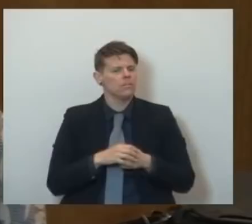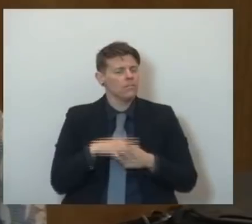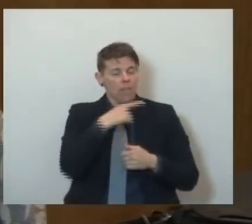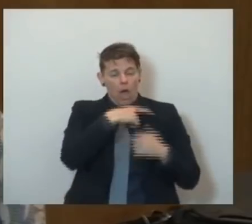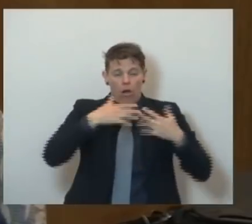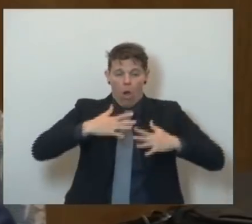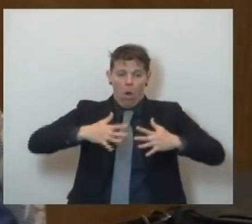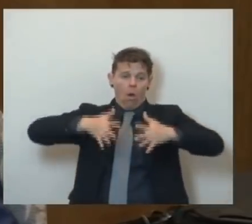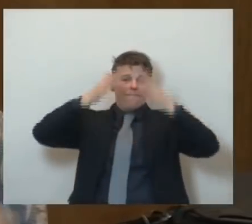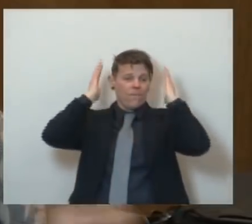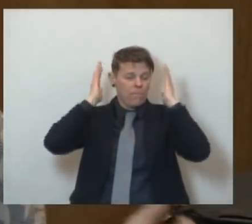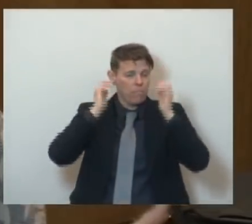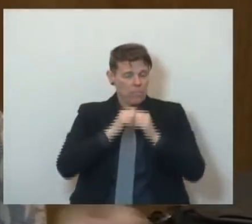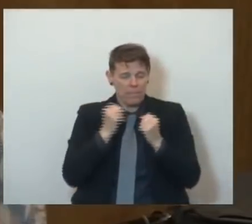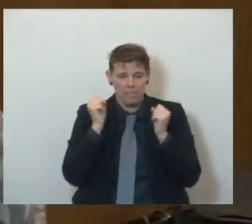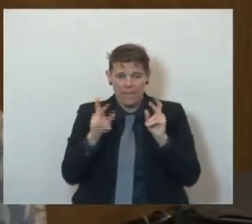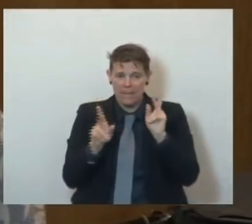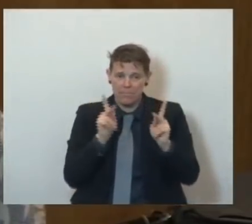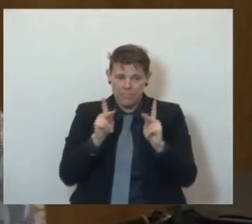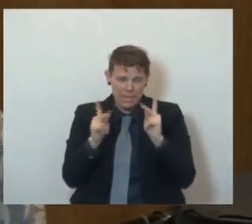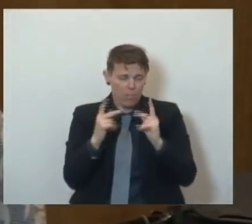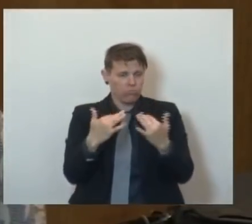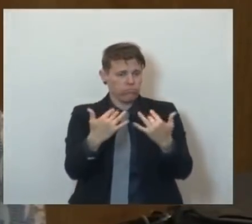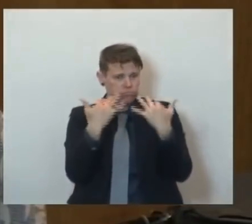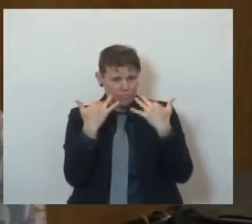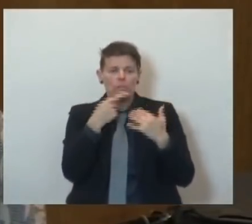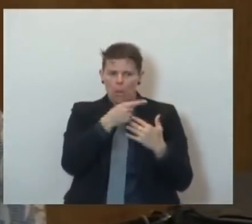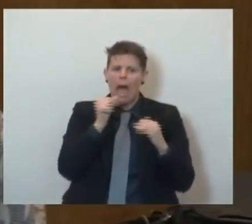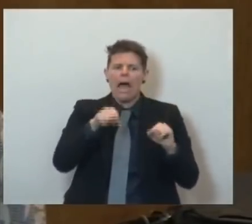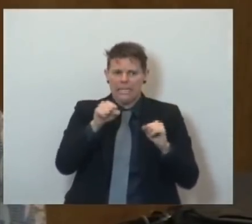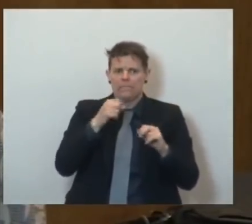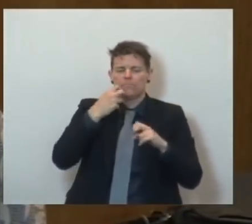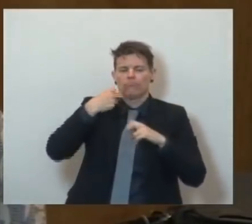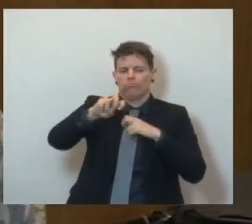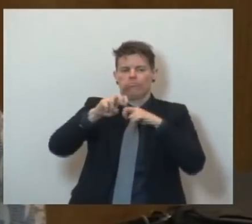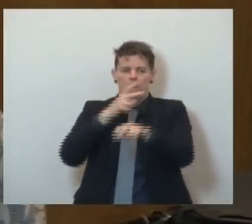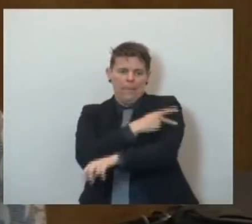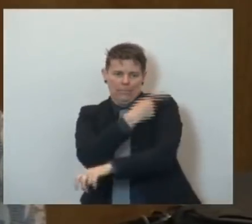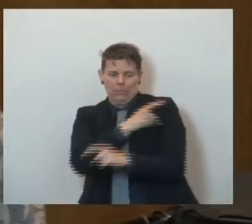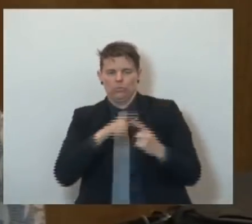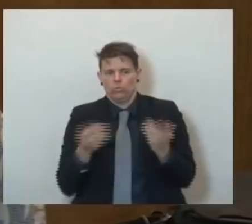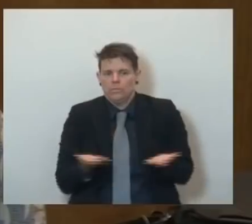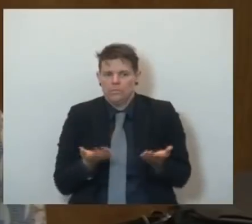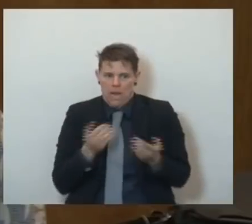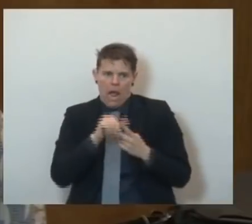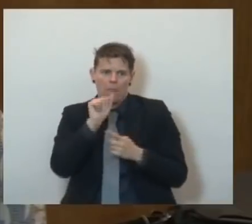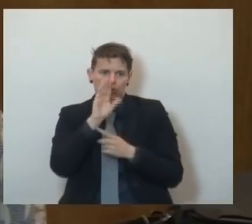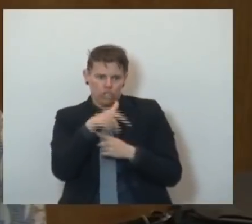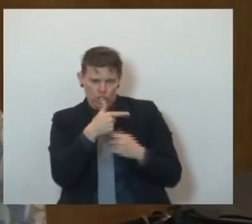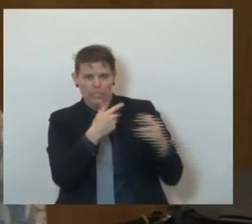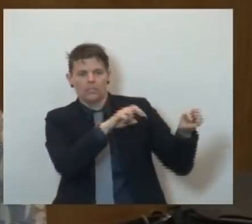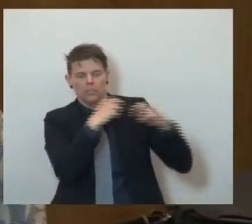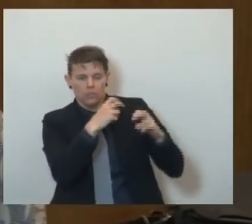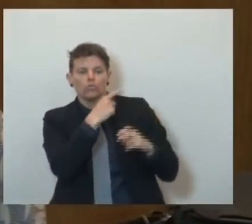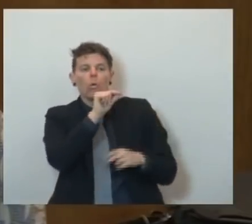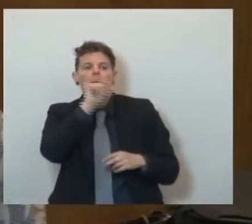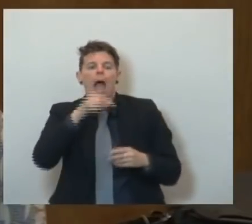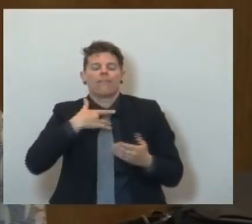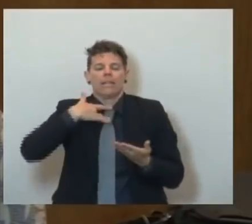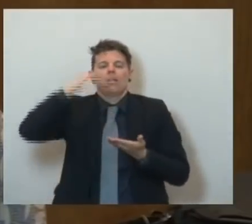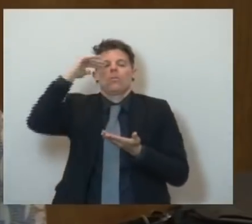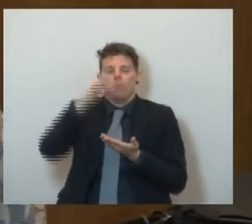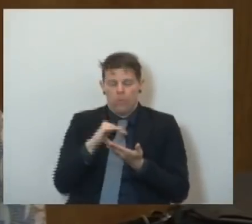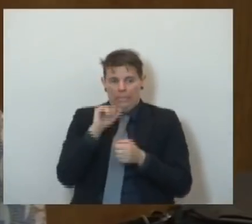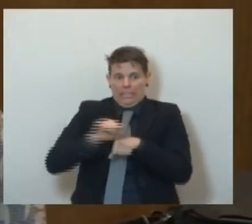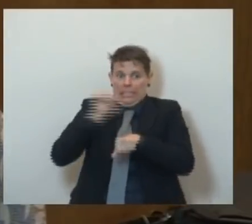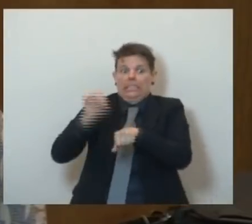and they agreed to start transferring more patients into Albuquerque to give them some breathing room there. And